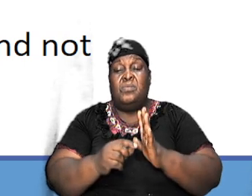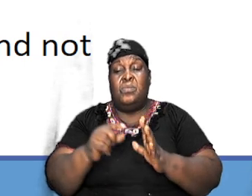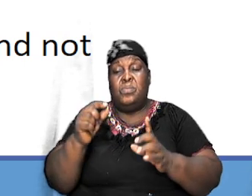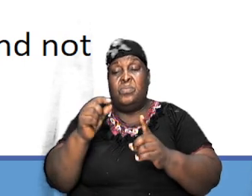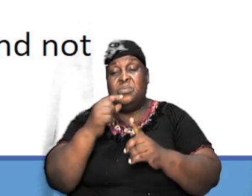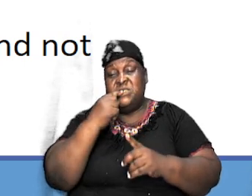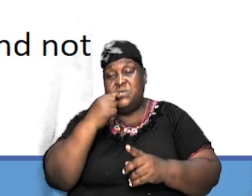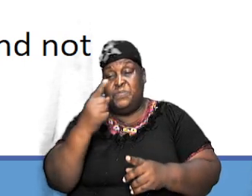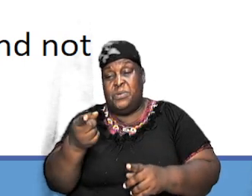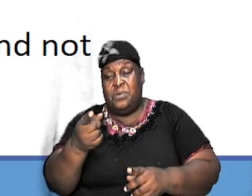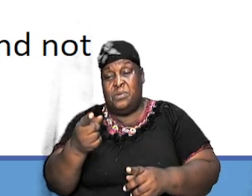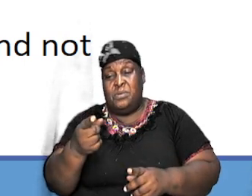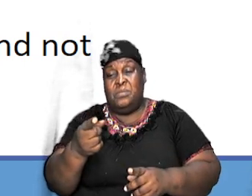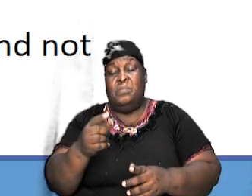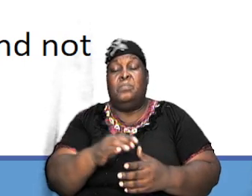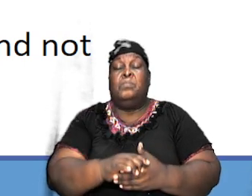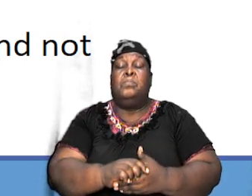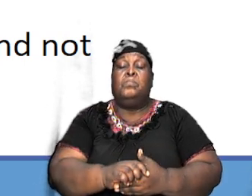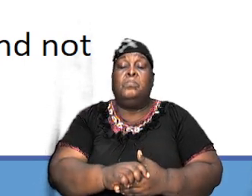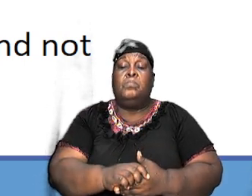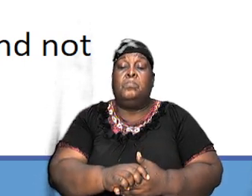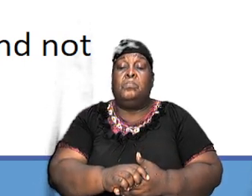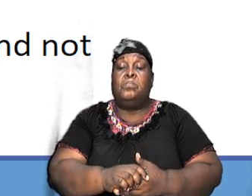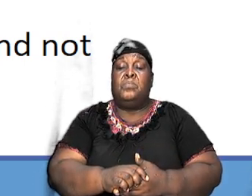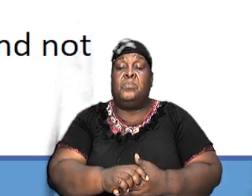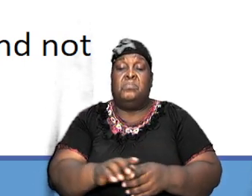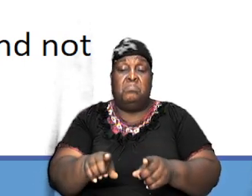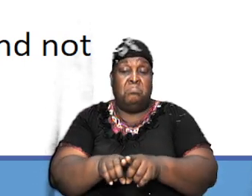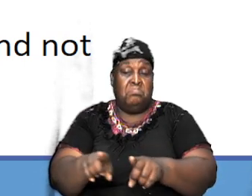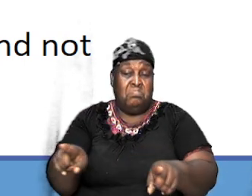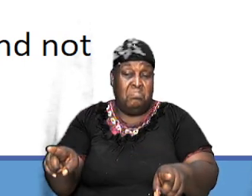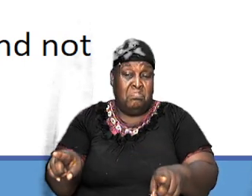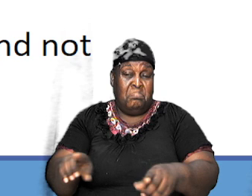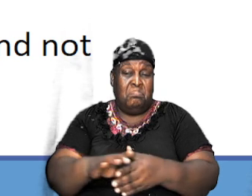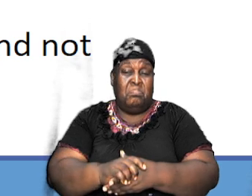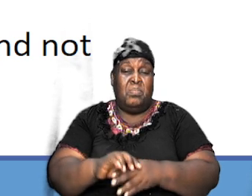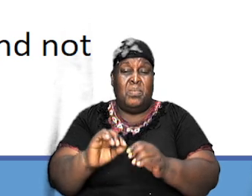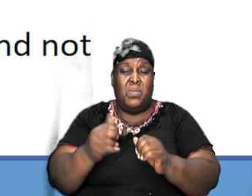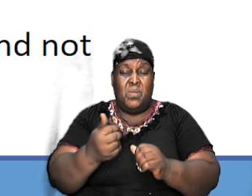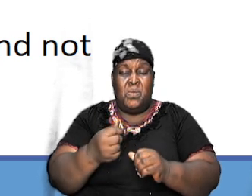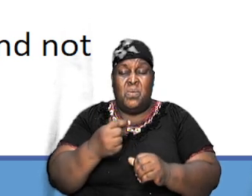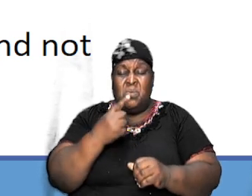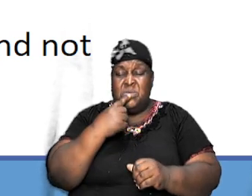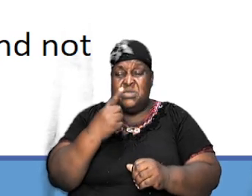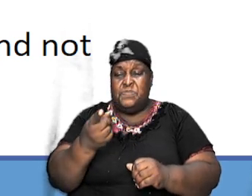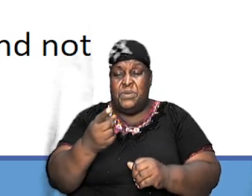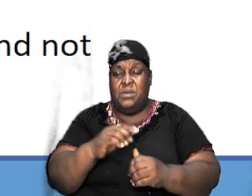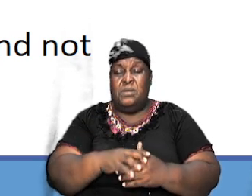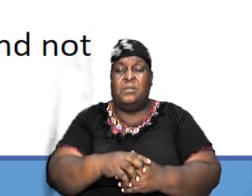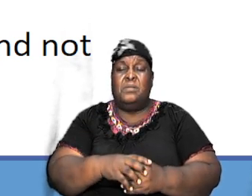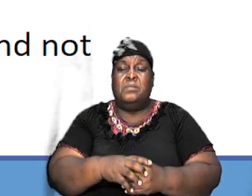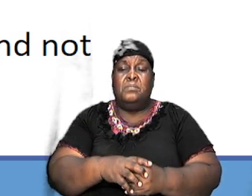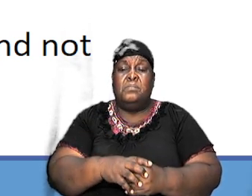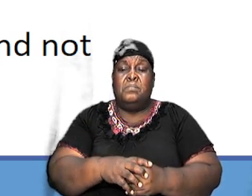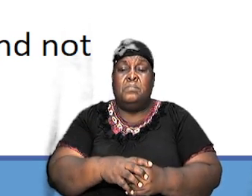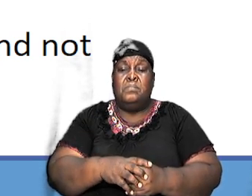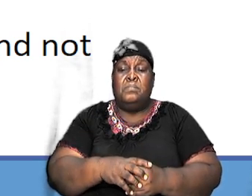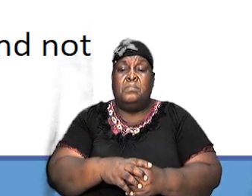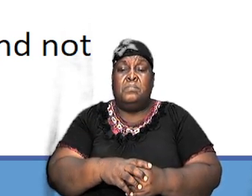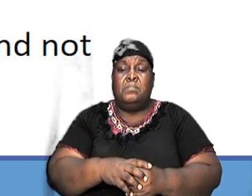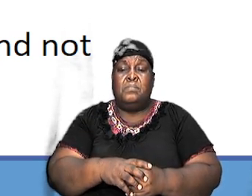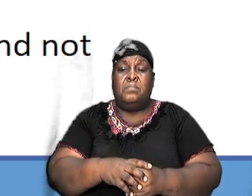worded, it's a bit, you know, there's a slight difference in terms of how it is verbally worded, but the content is the